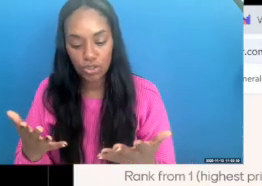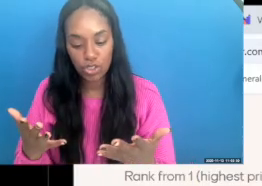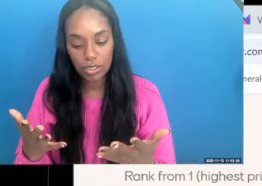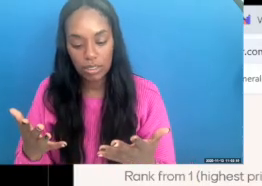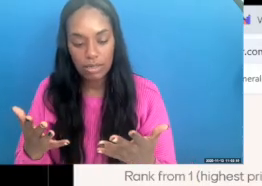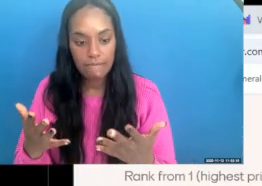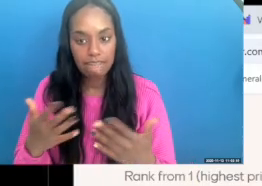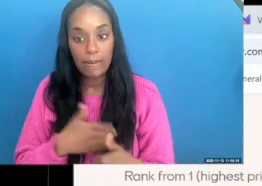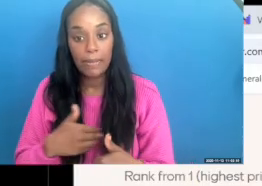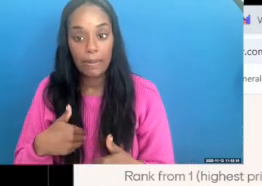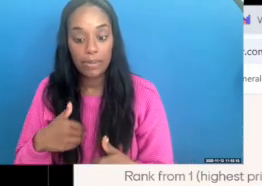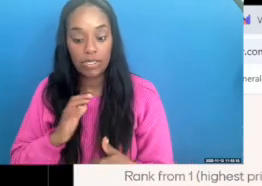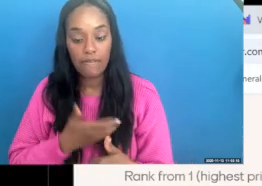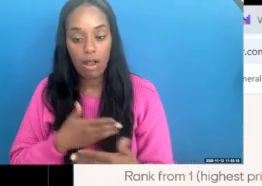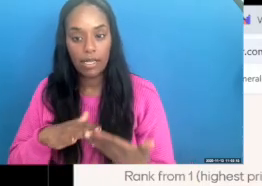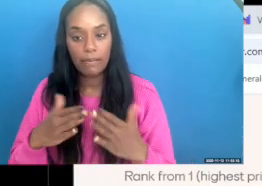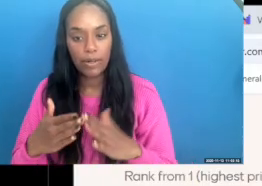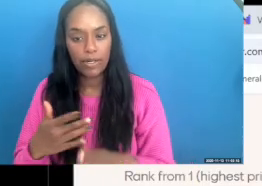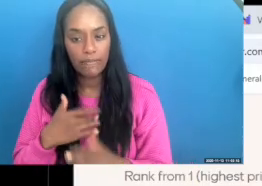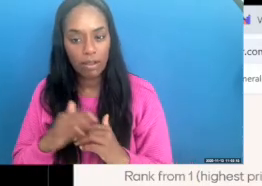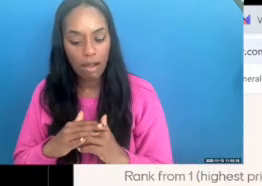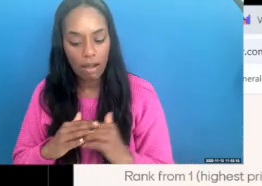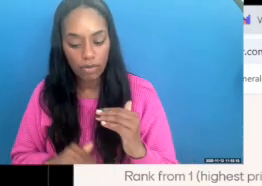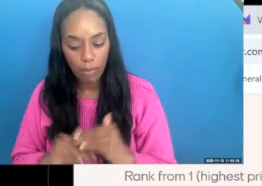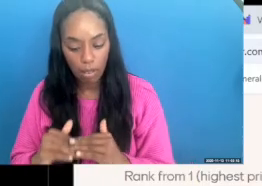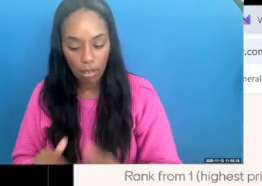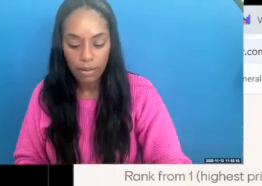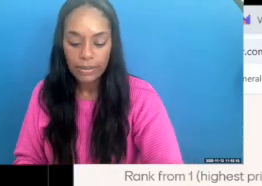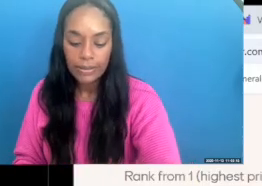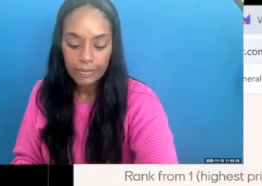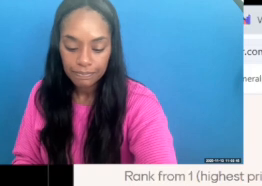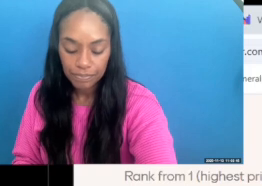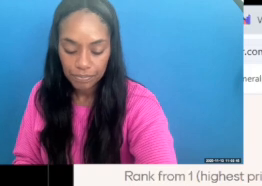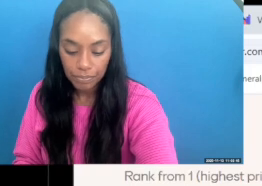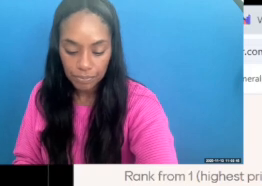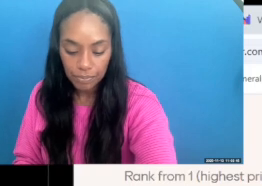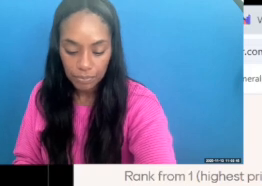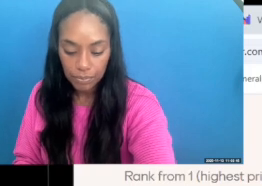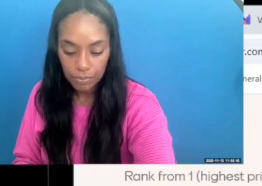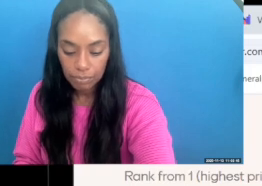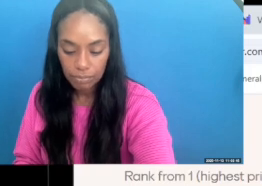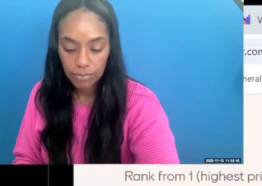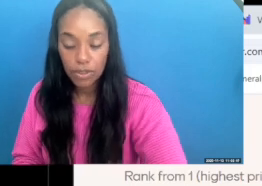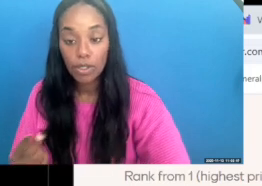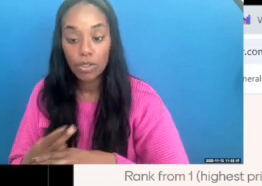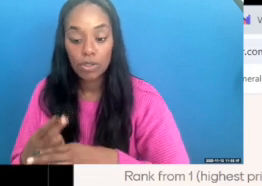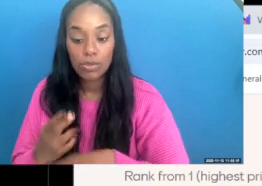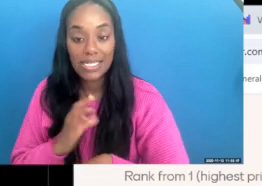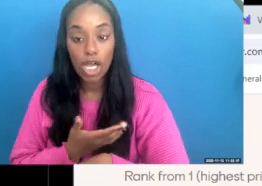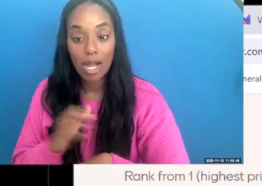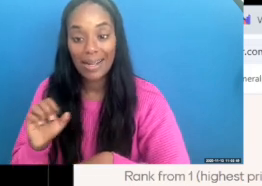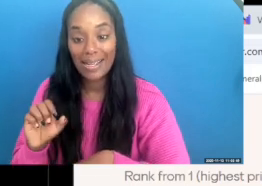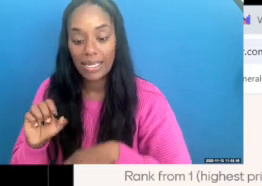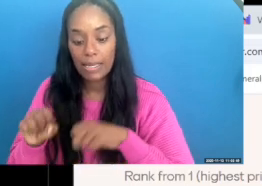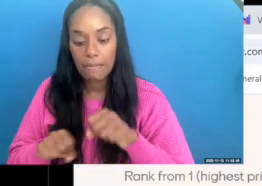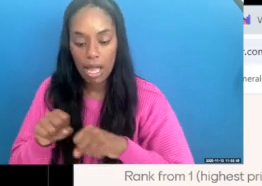to really encourage certain members of our community to feel comfortable